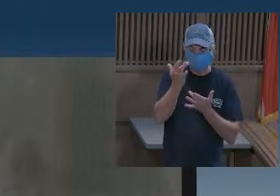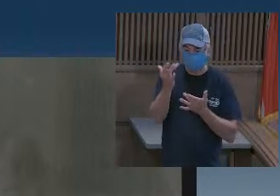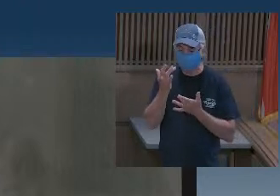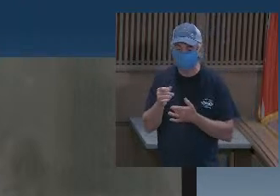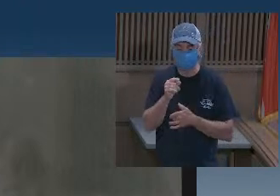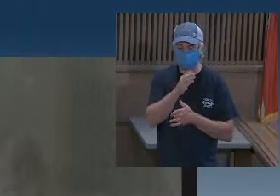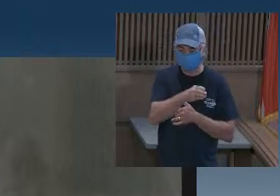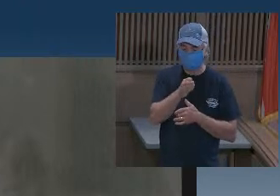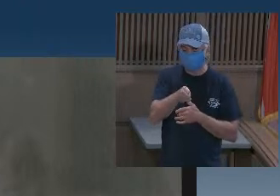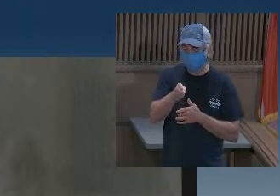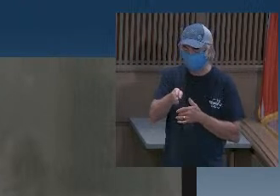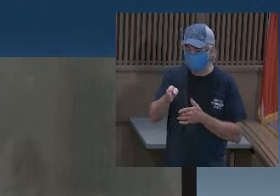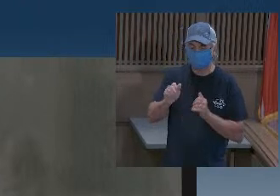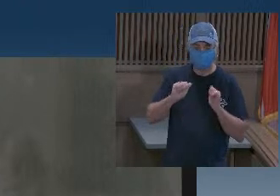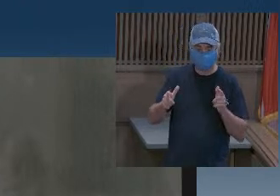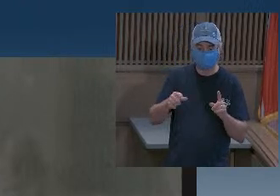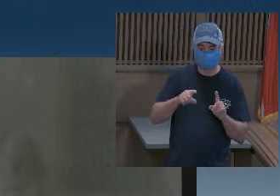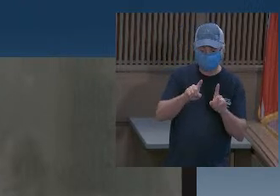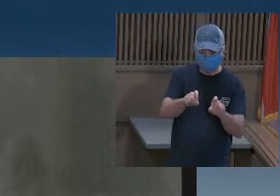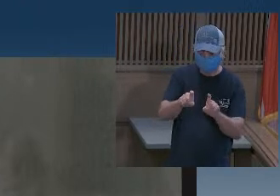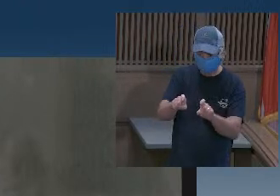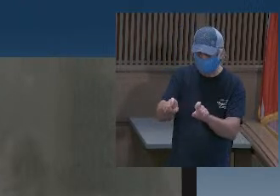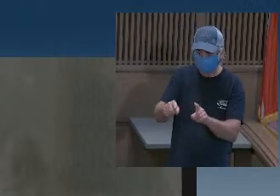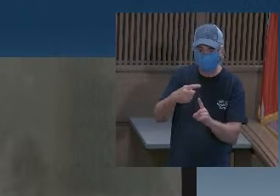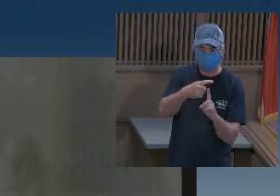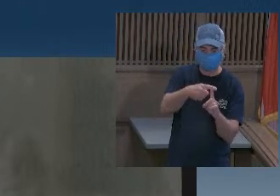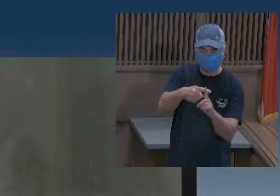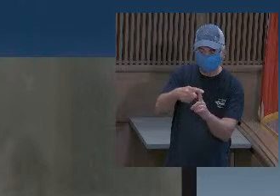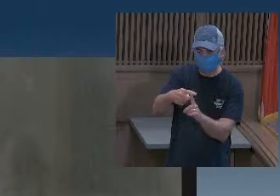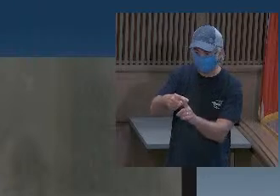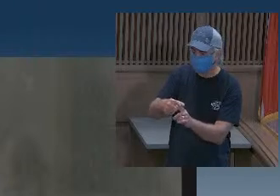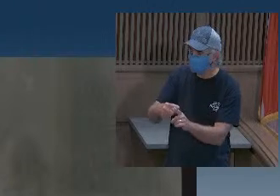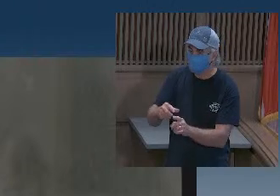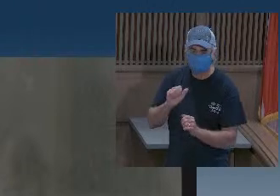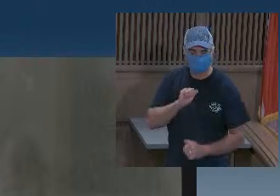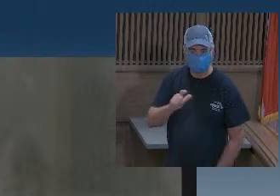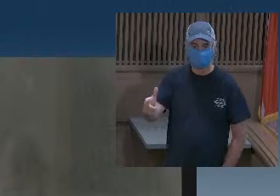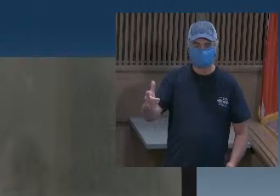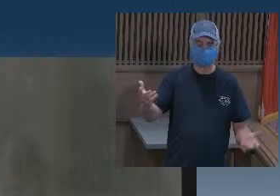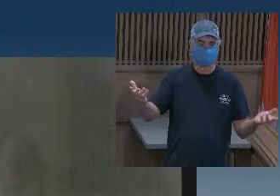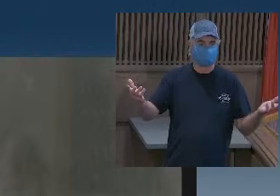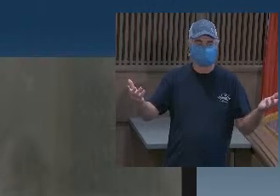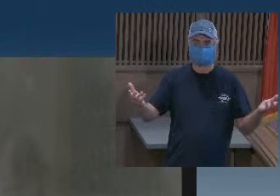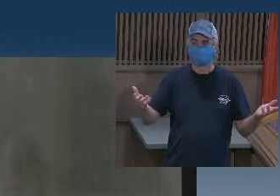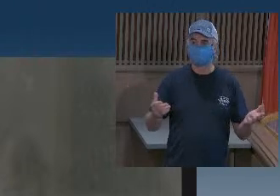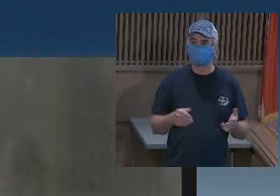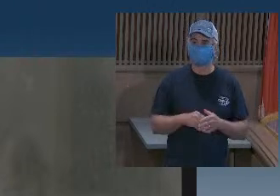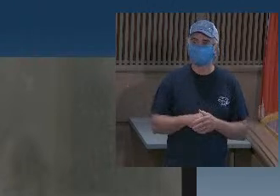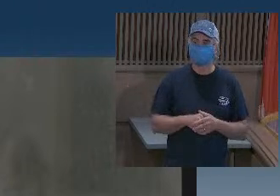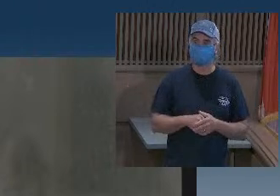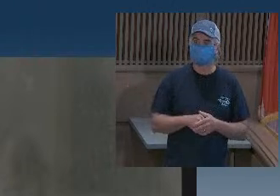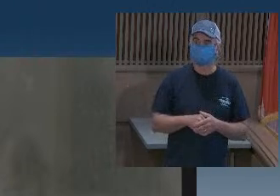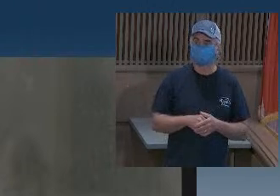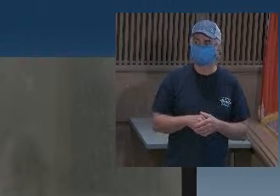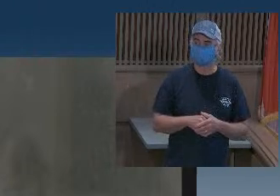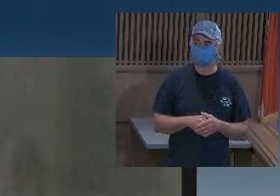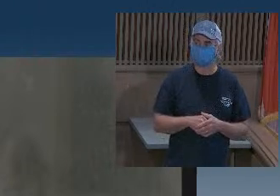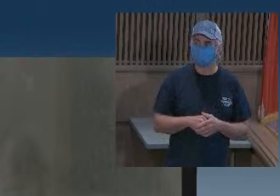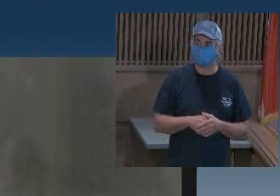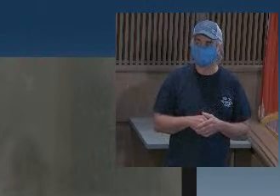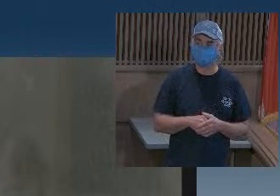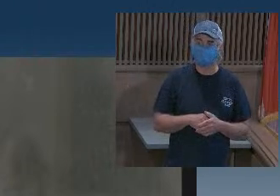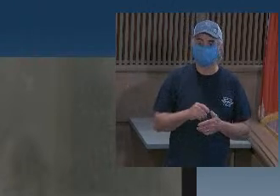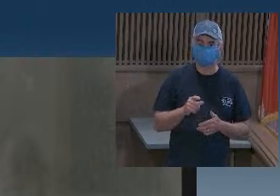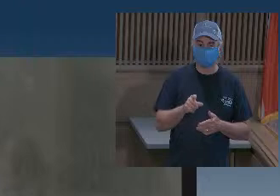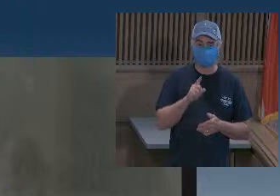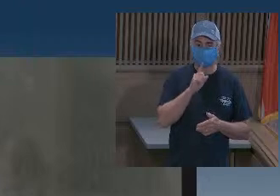find out all of them tested positive too. So like if everyone has said, you're not concerned about yourself, you're concerned